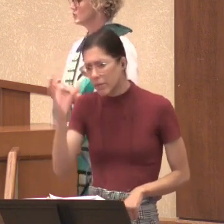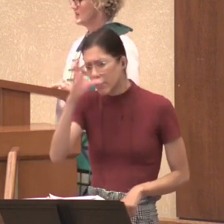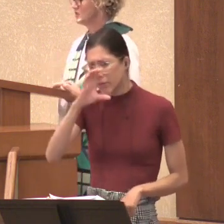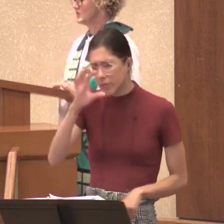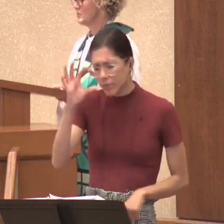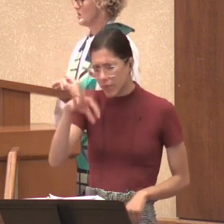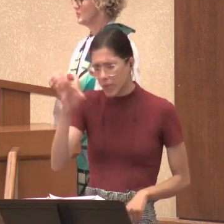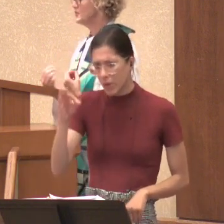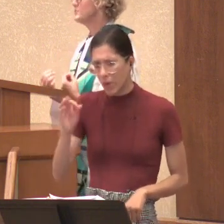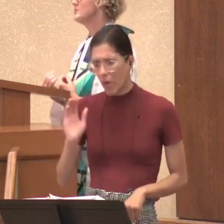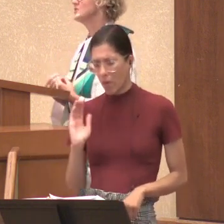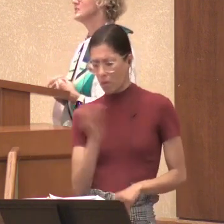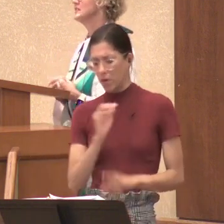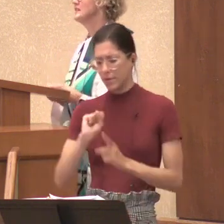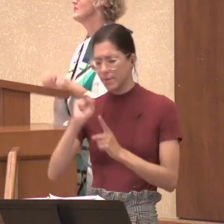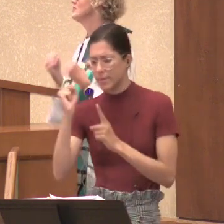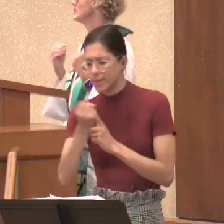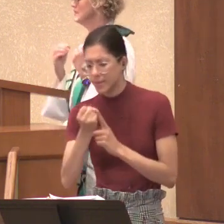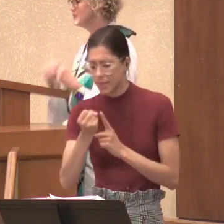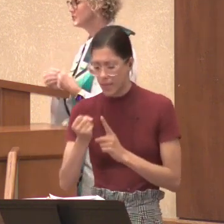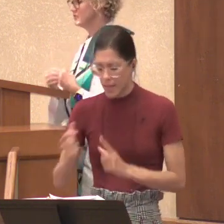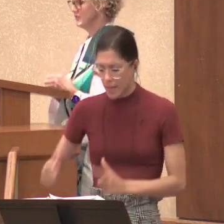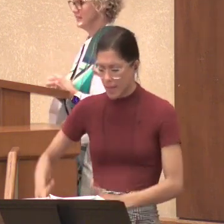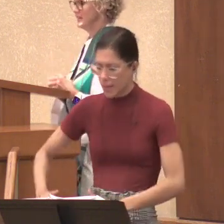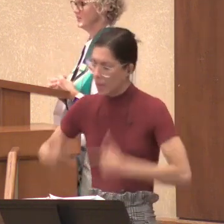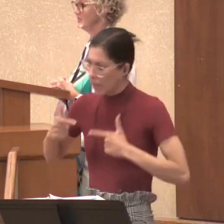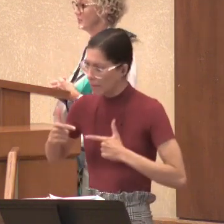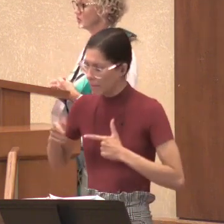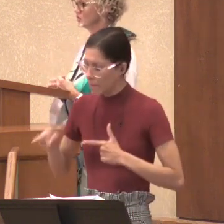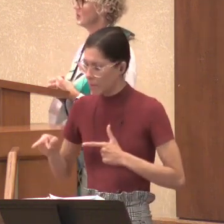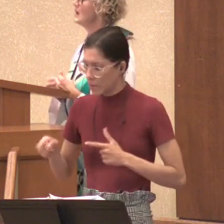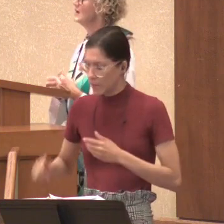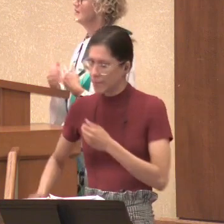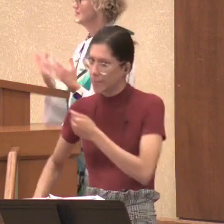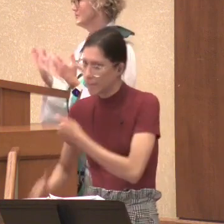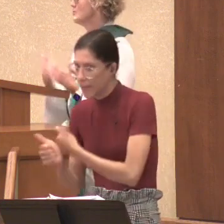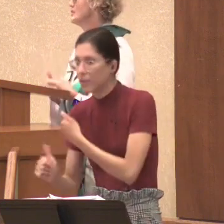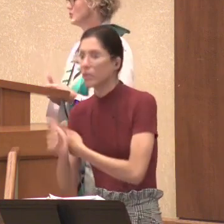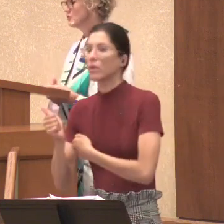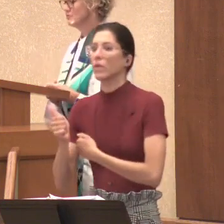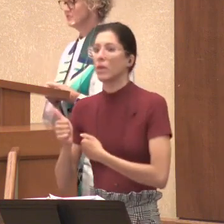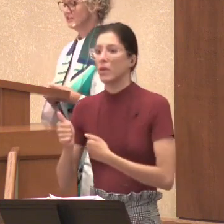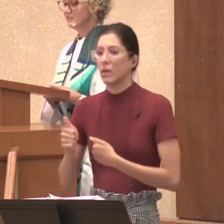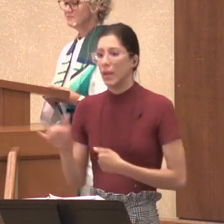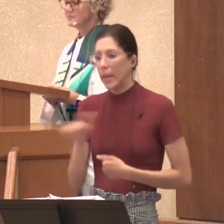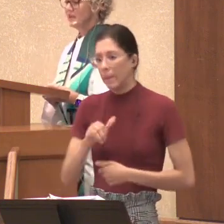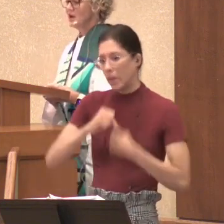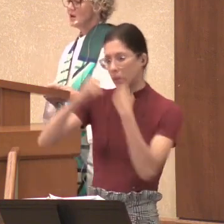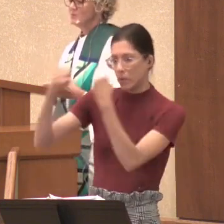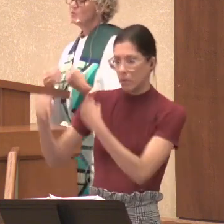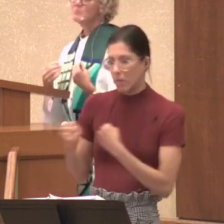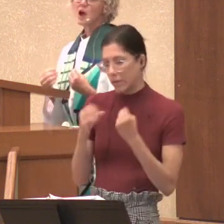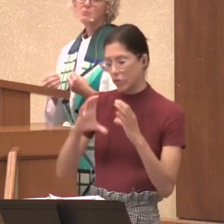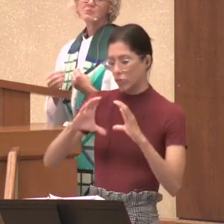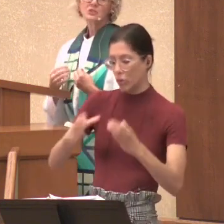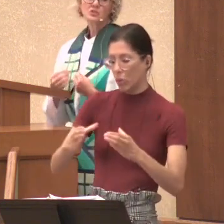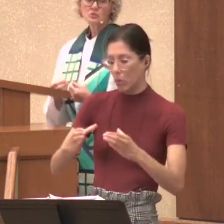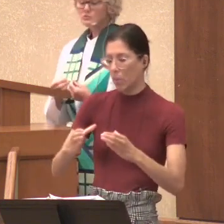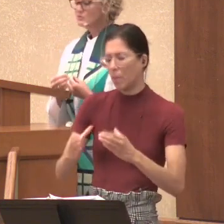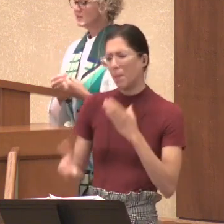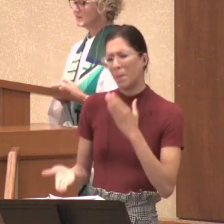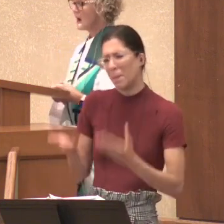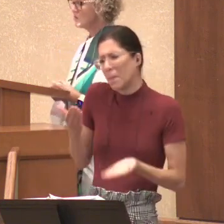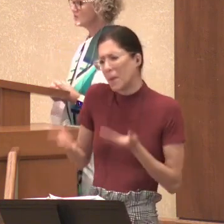in a situation where another person's life is literally in danger, like the courageous crew did, but we probably